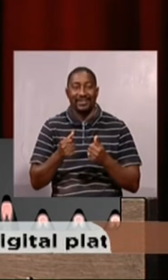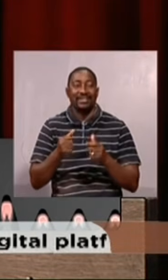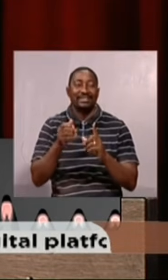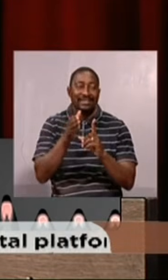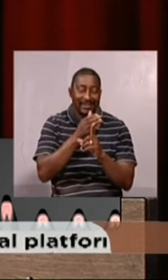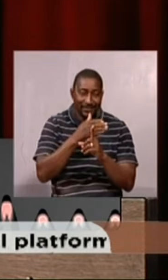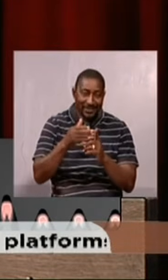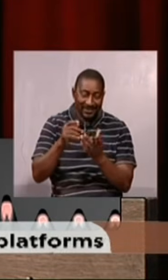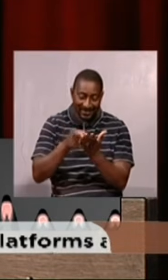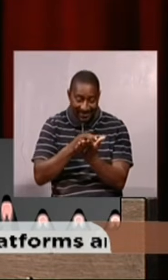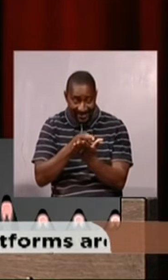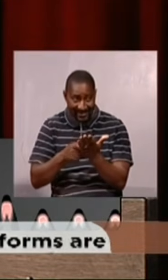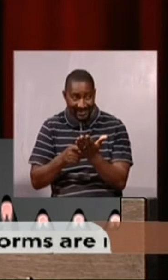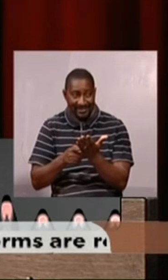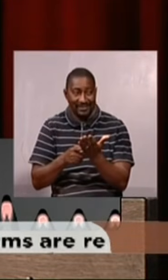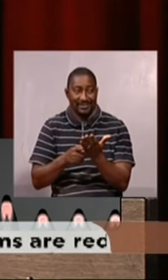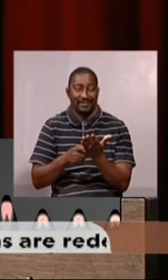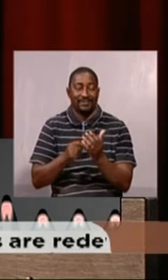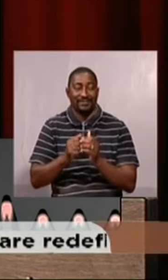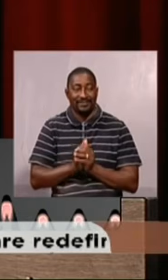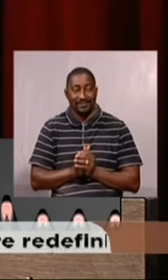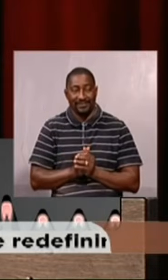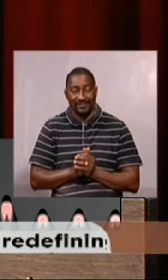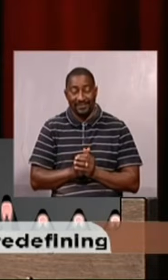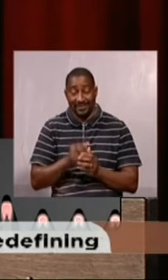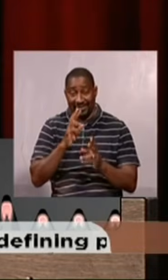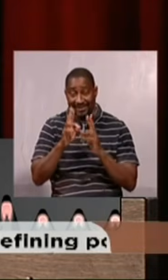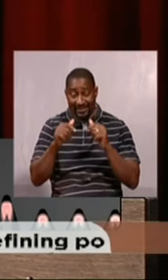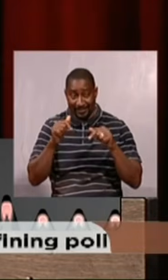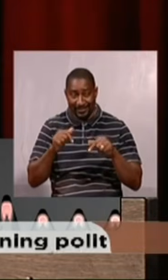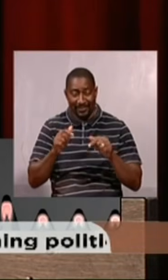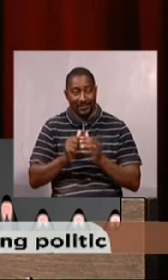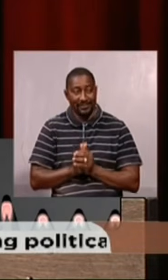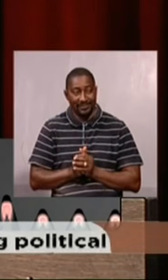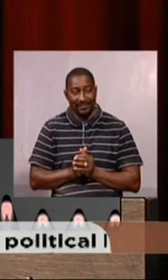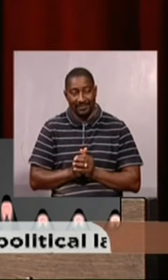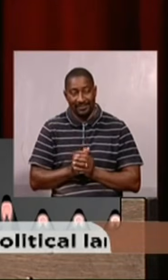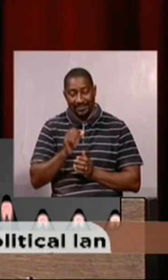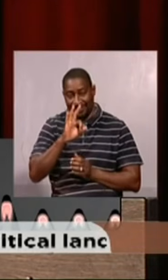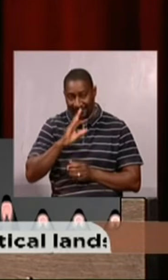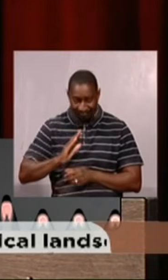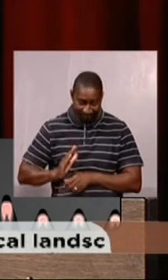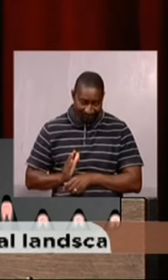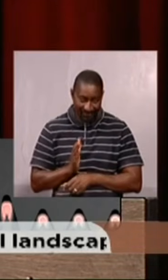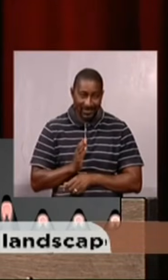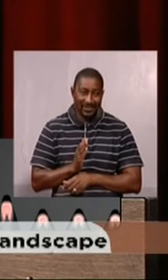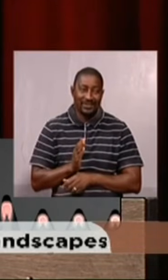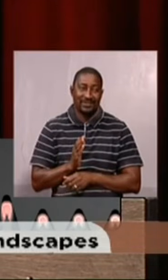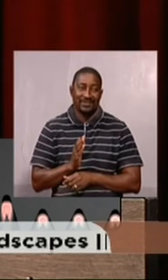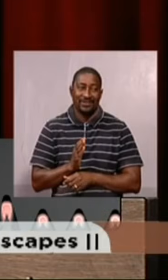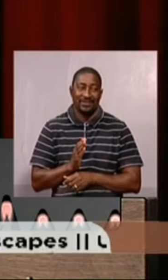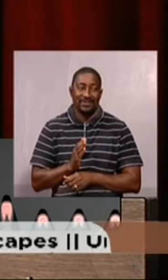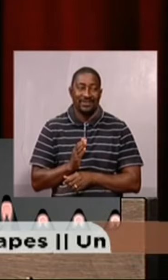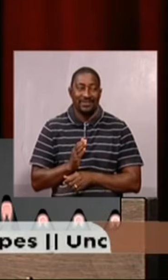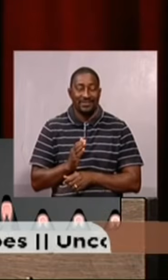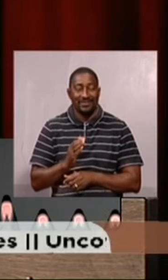potential to impact the elections. That's the discussion for today. And if you are interested in giving your opinion on that, you can give us a